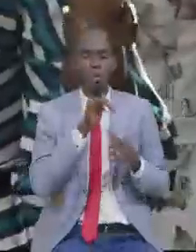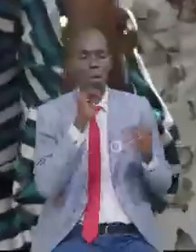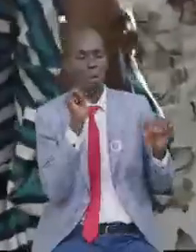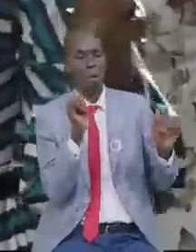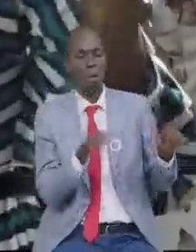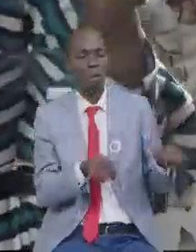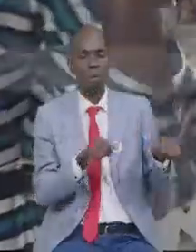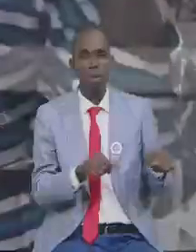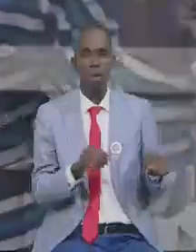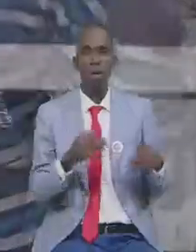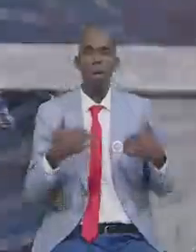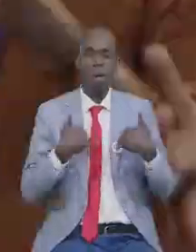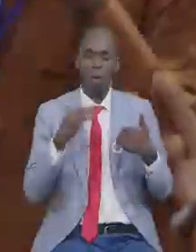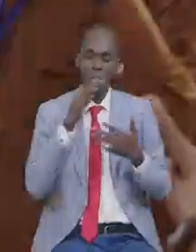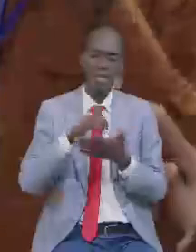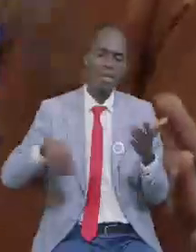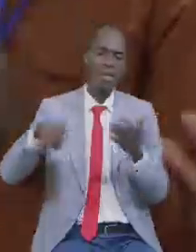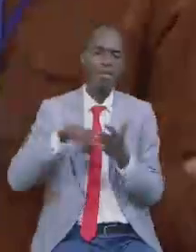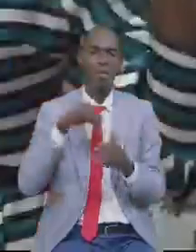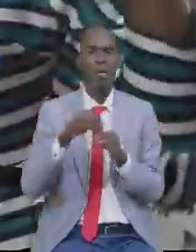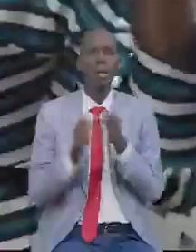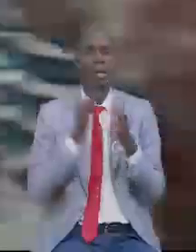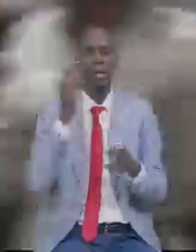impossibilities have been canceled.